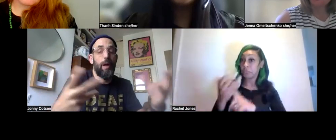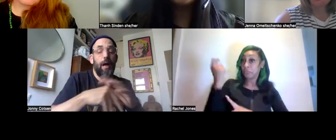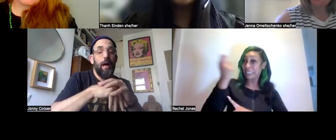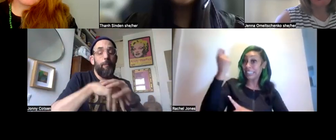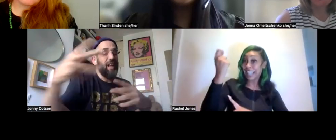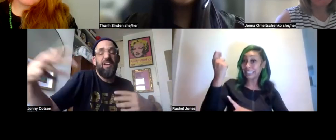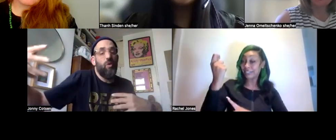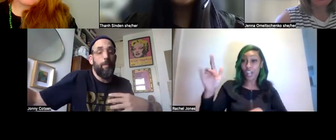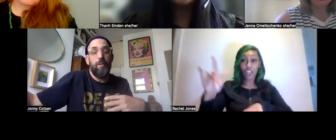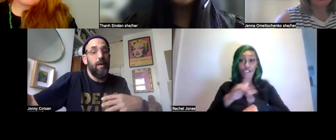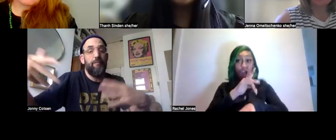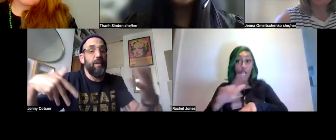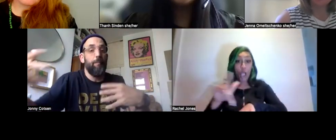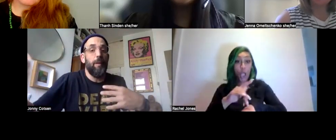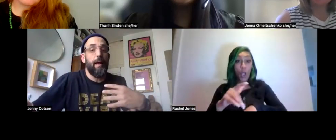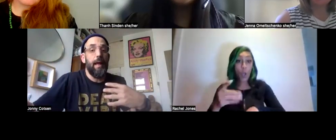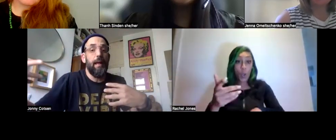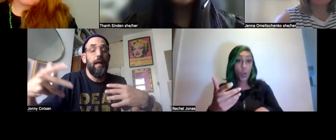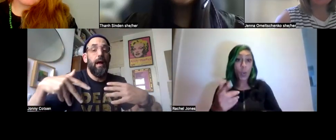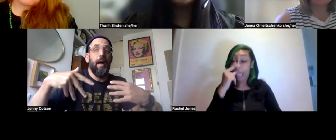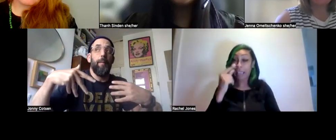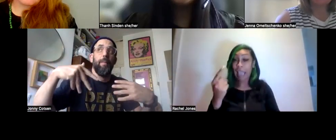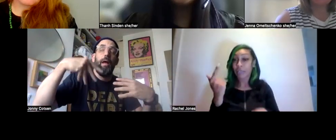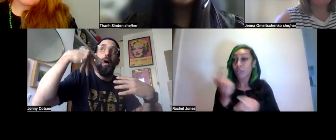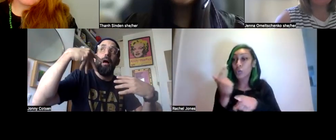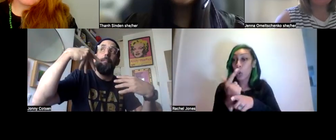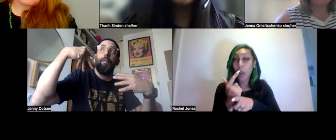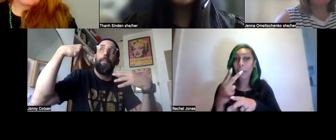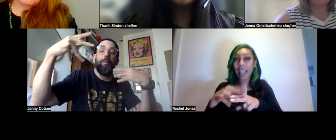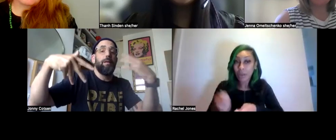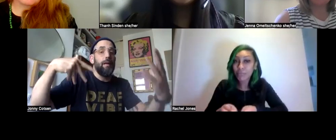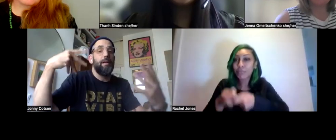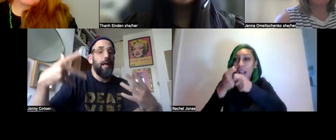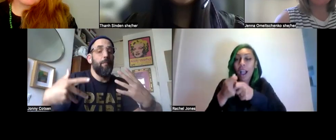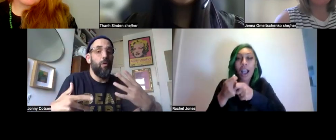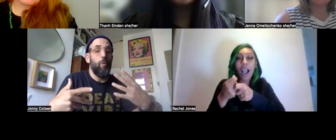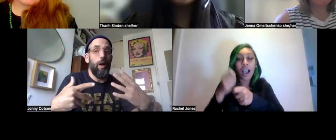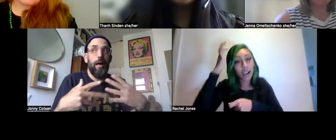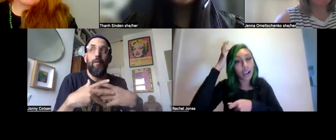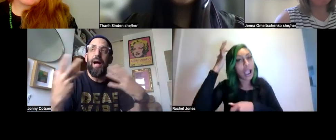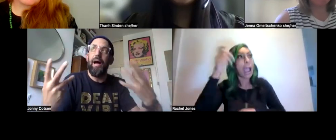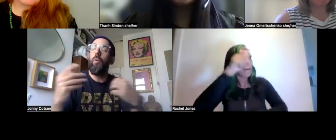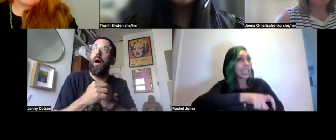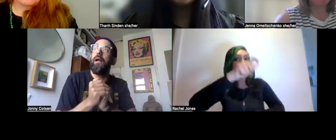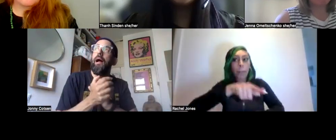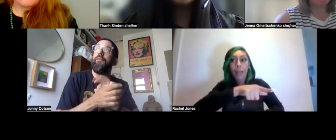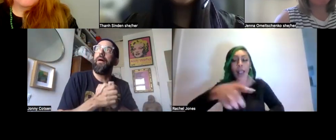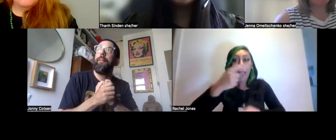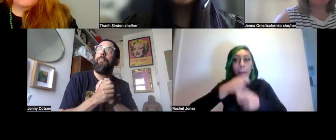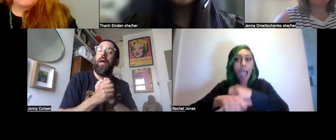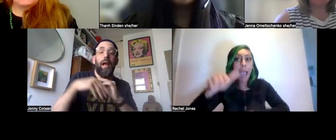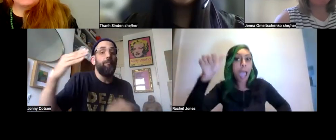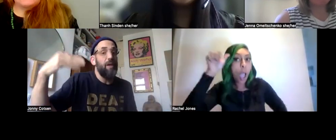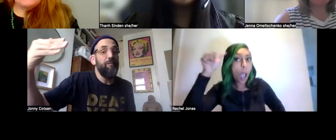show, but I could talk about it if it comes up again. People start to take more aware of how I kind